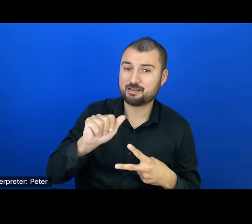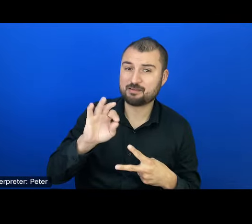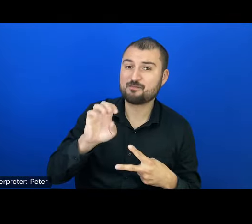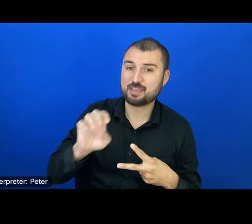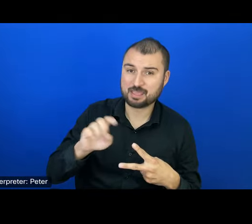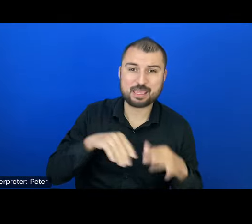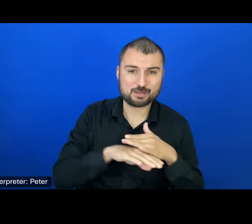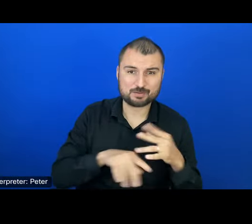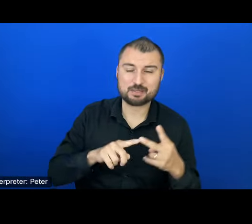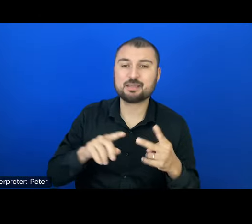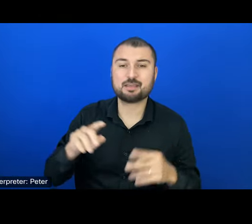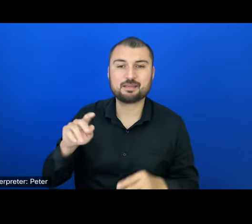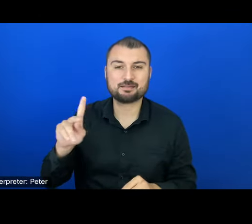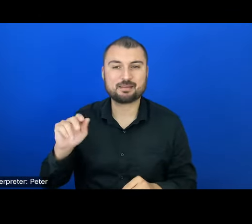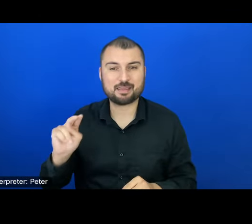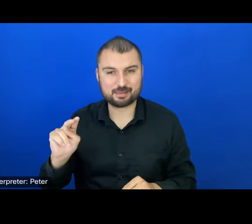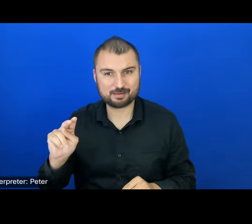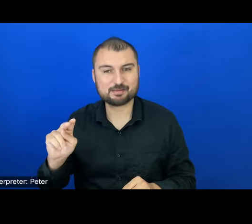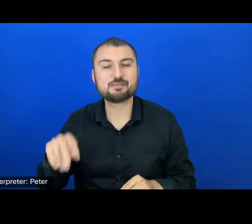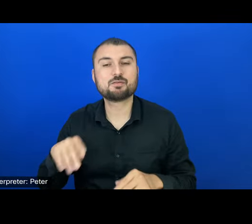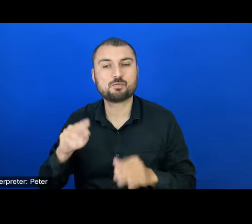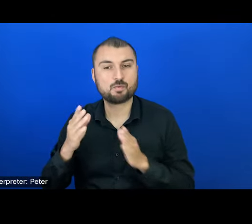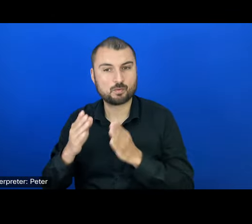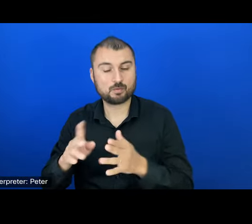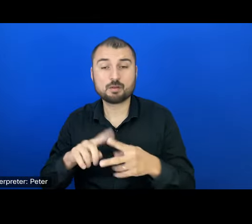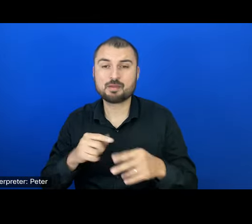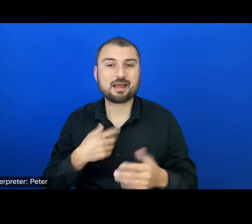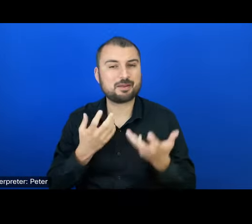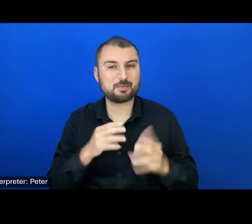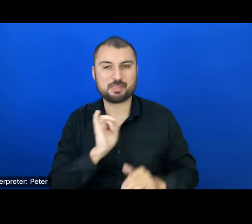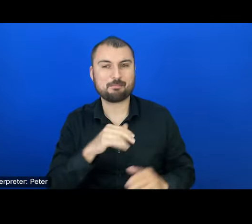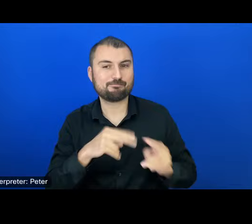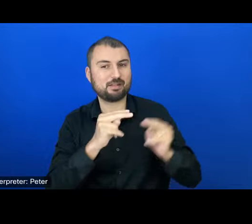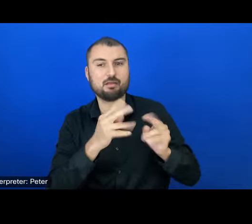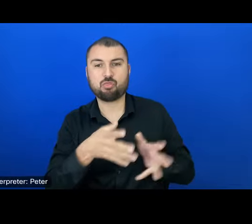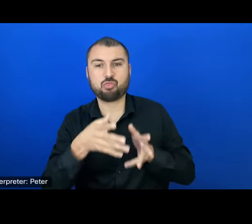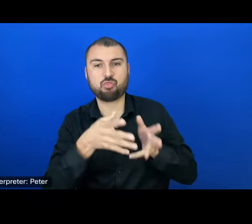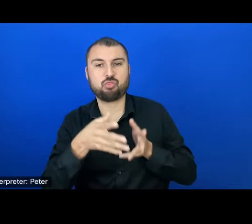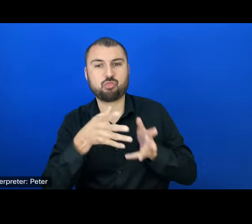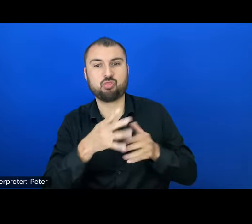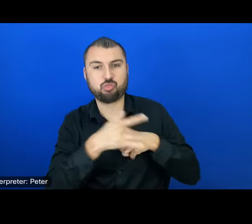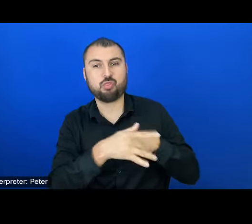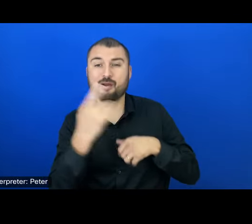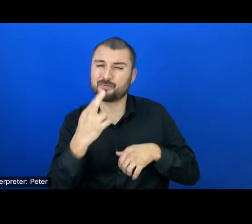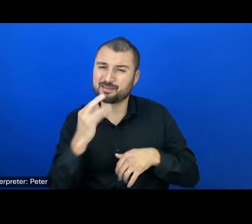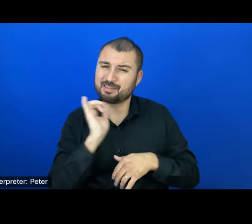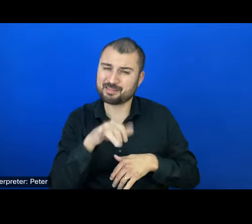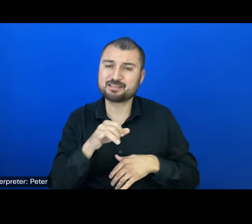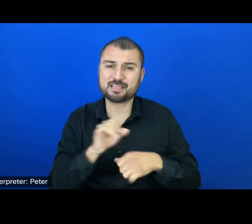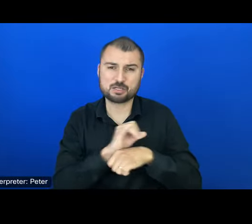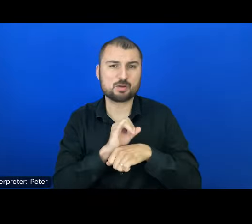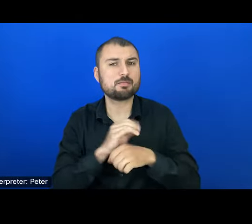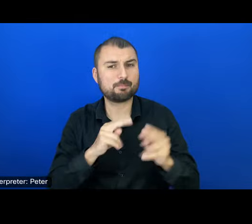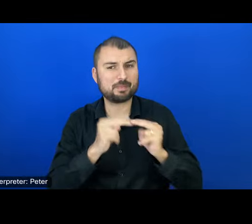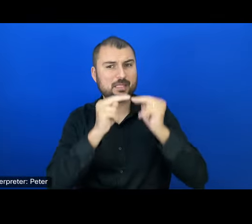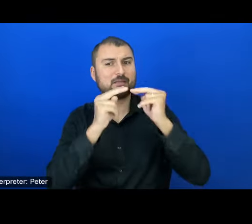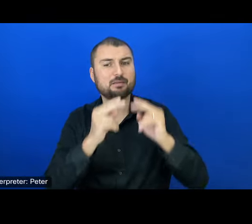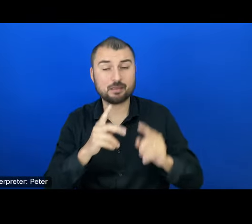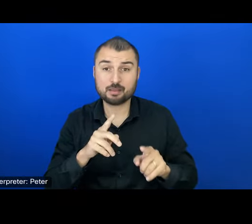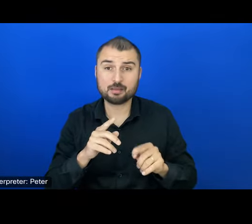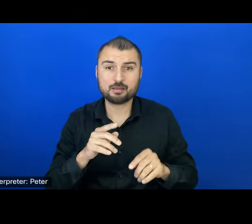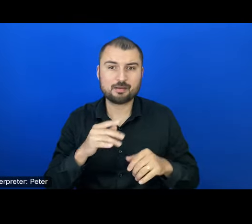In addition, I would like to not have that building sitting vacant because it's an industrial building, and a